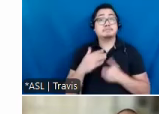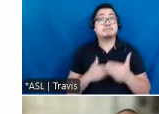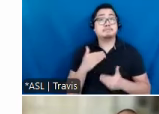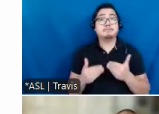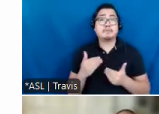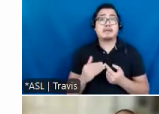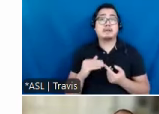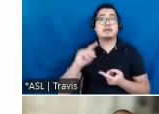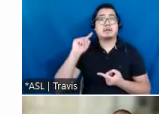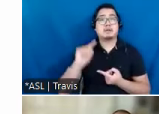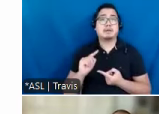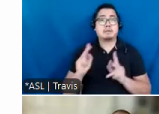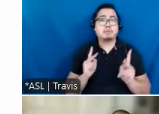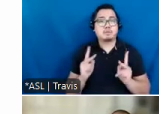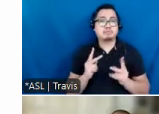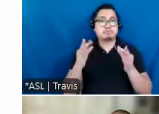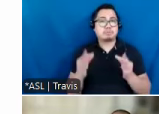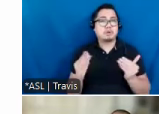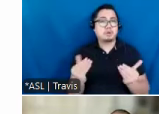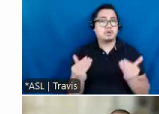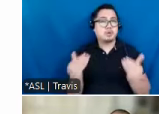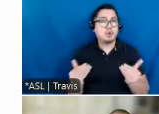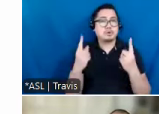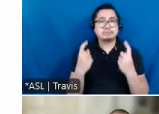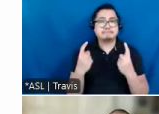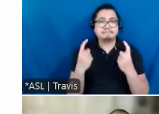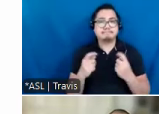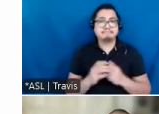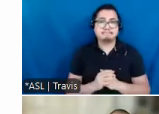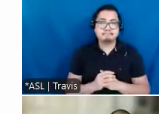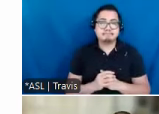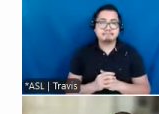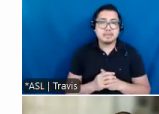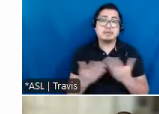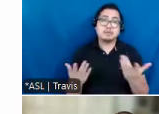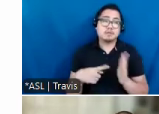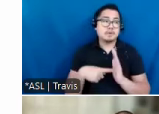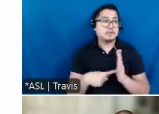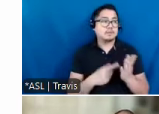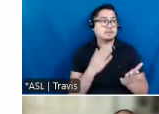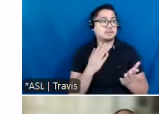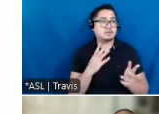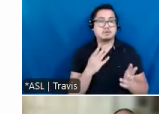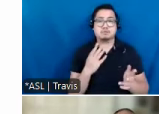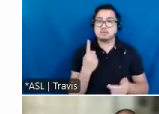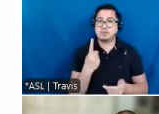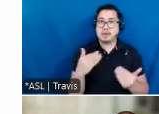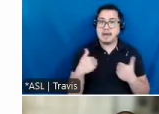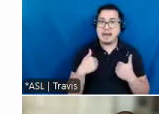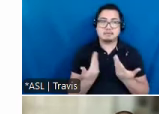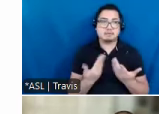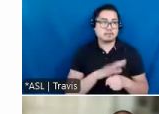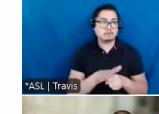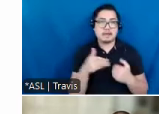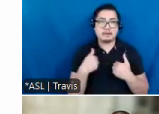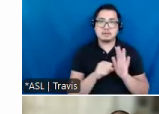to test. And this could be because, someone has the symptoms of COVID and they're no longer concerned about